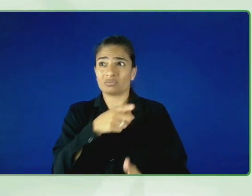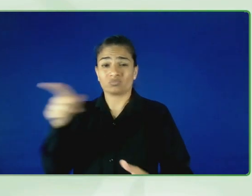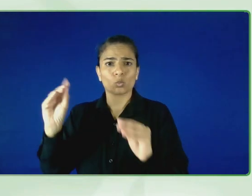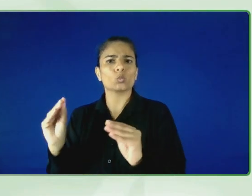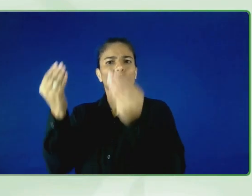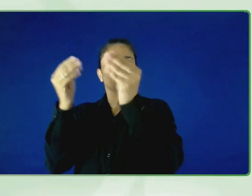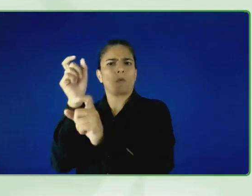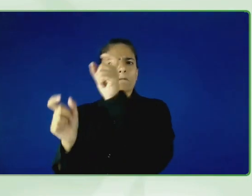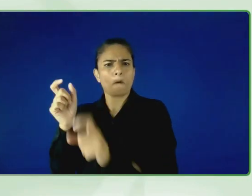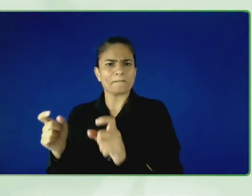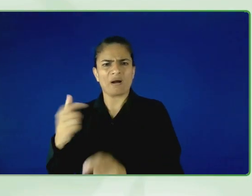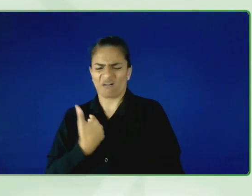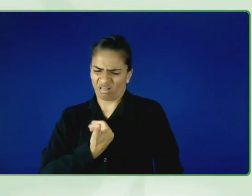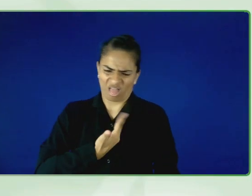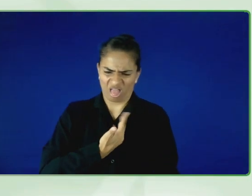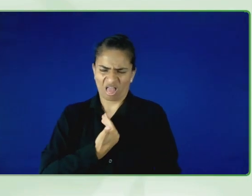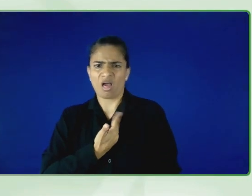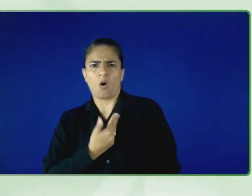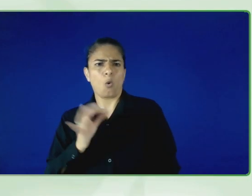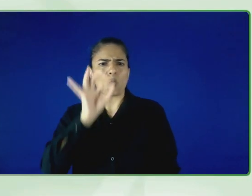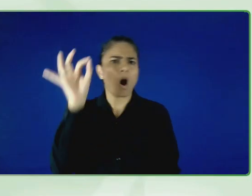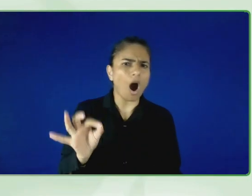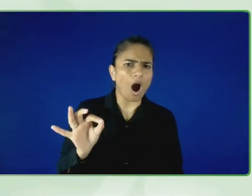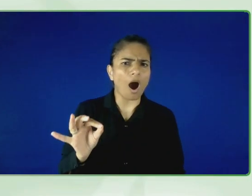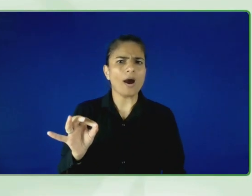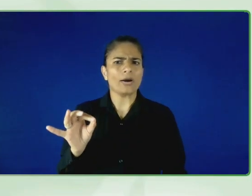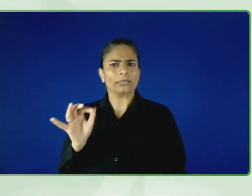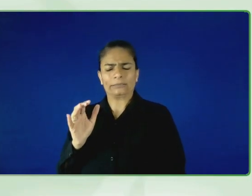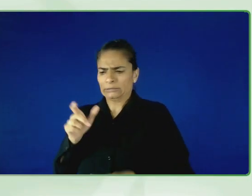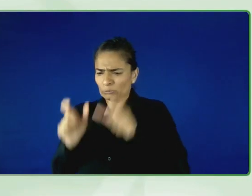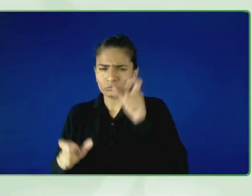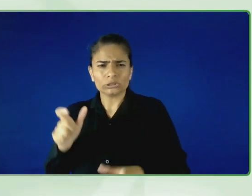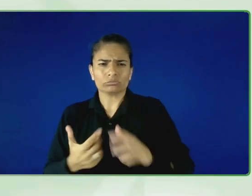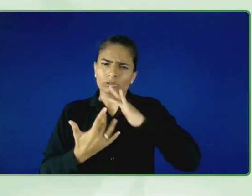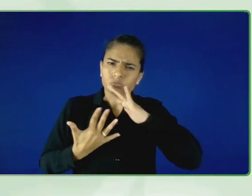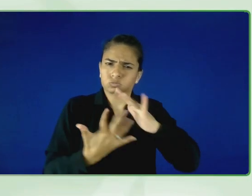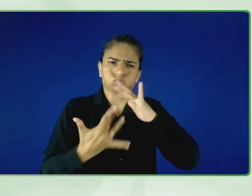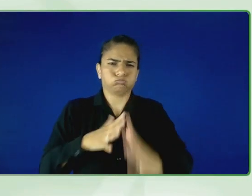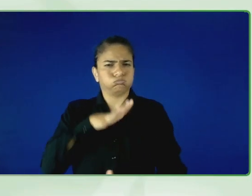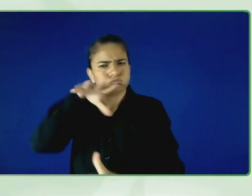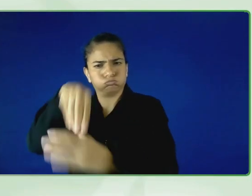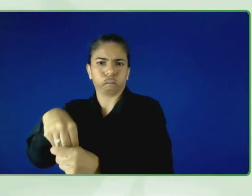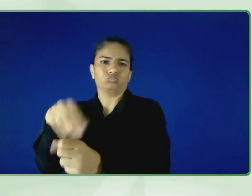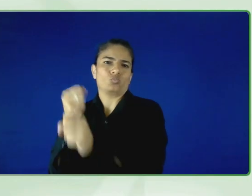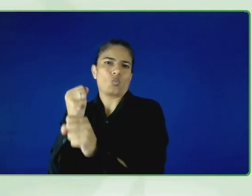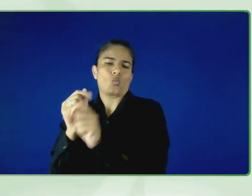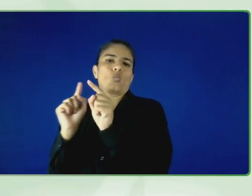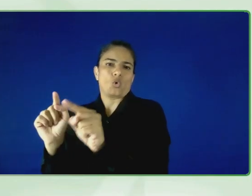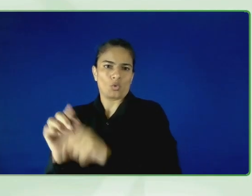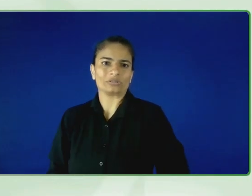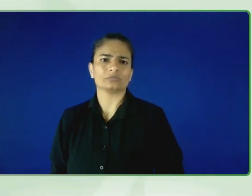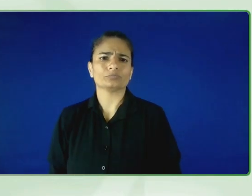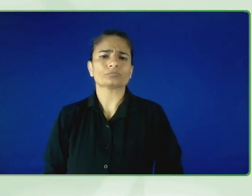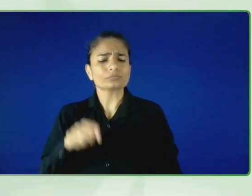work. These are real critical issues. And Samir, you've done a remarkable job at being able to engage young people with